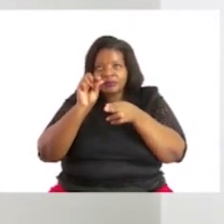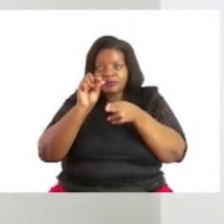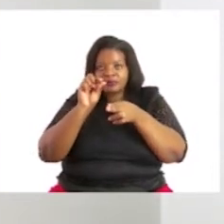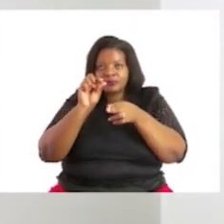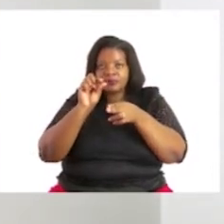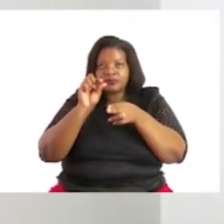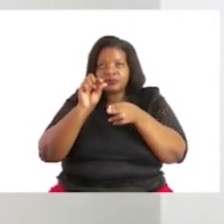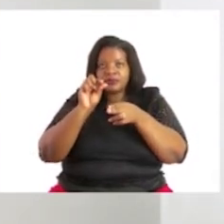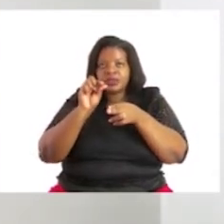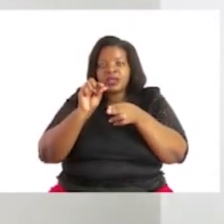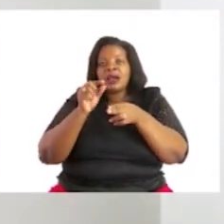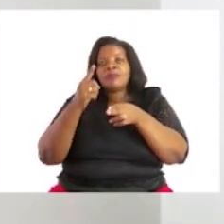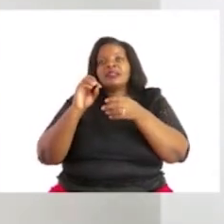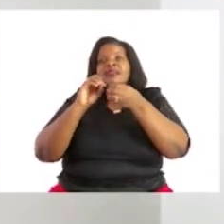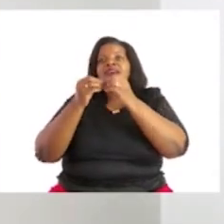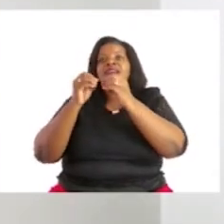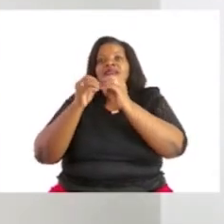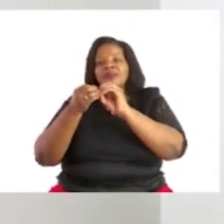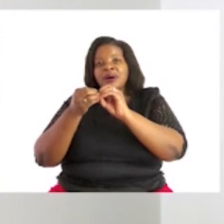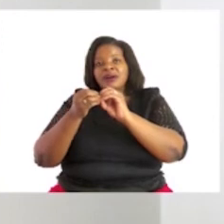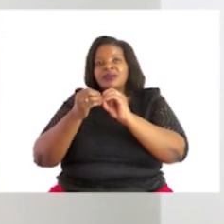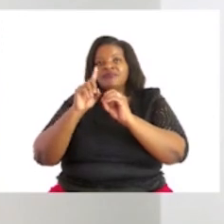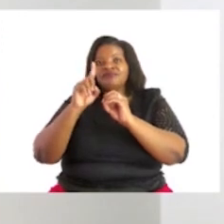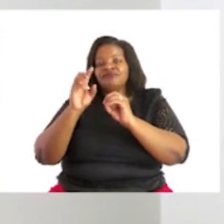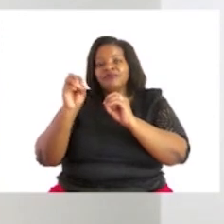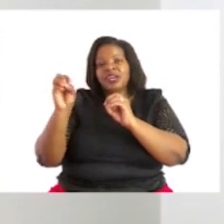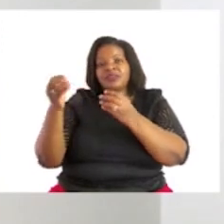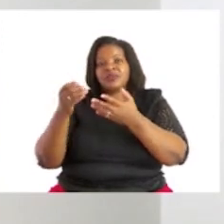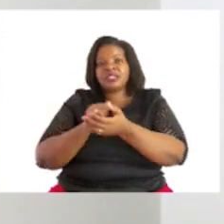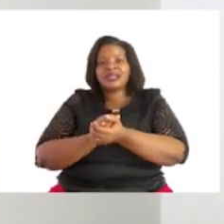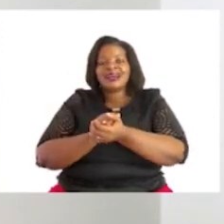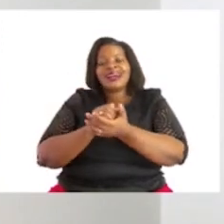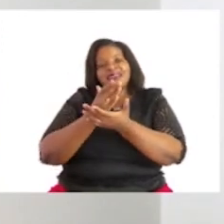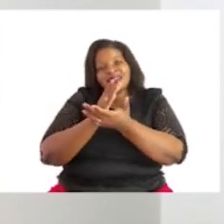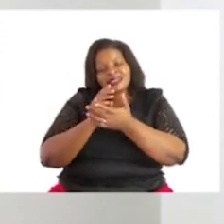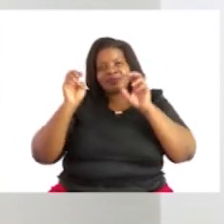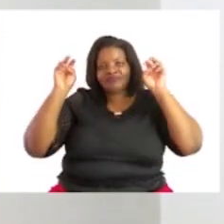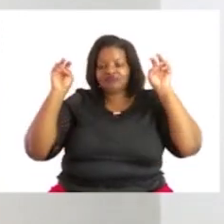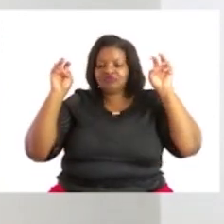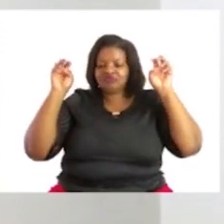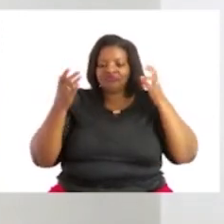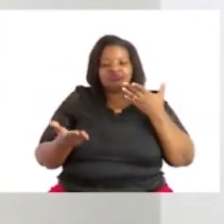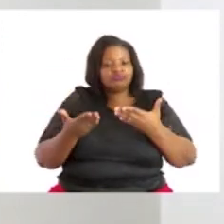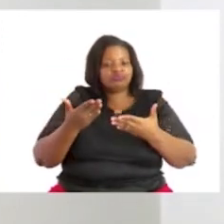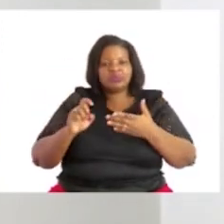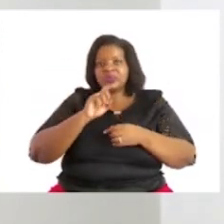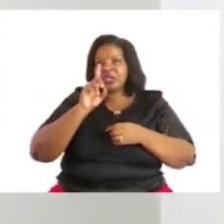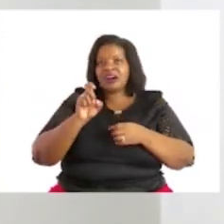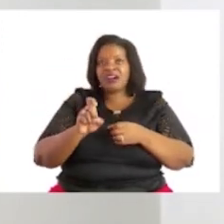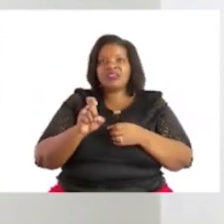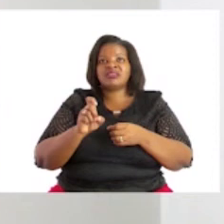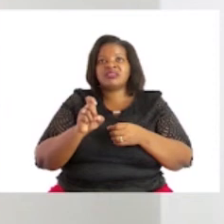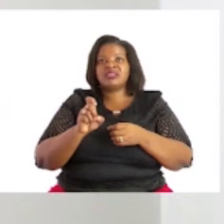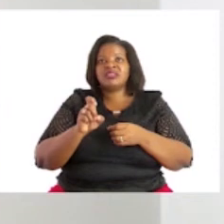numeric. So in some exams, you may be asked and you find they did